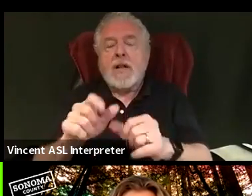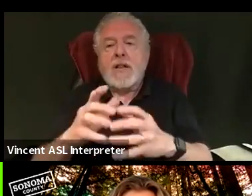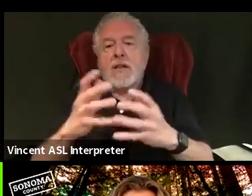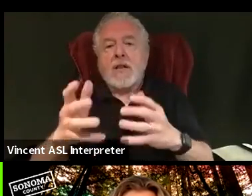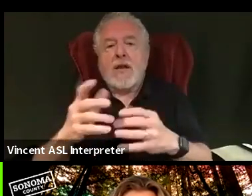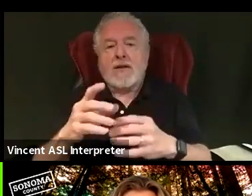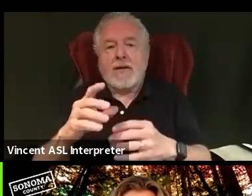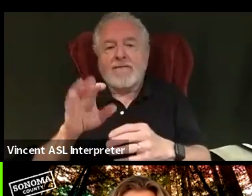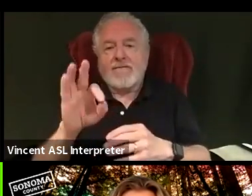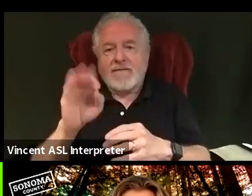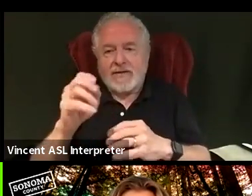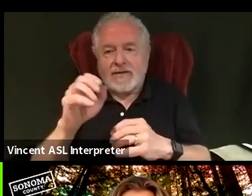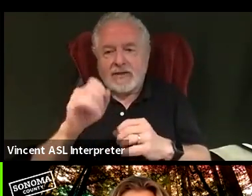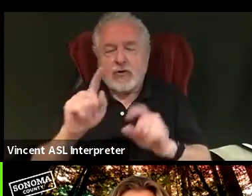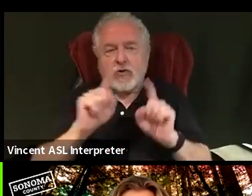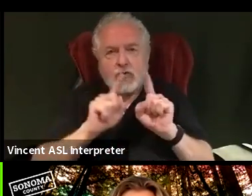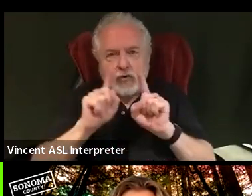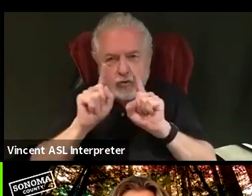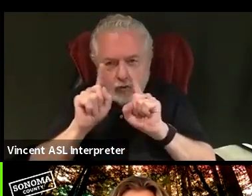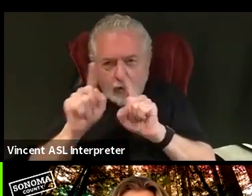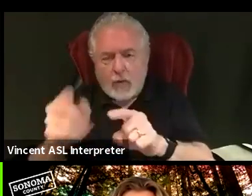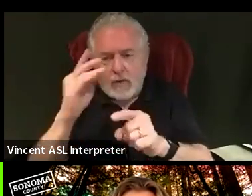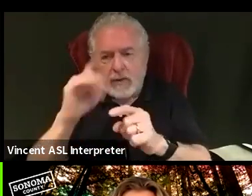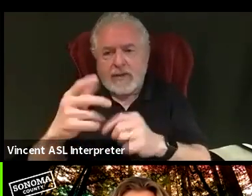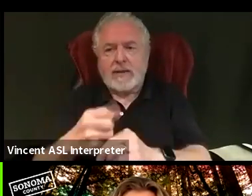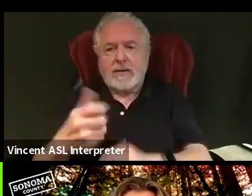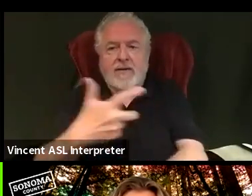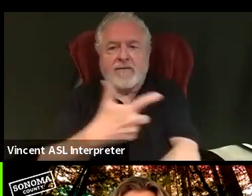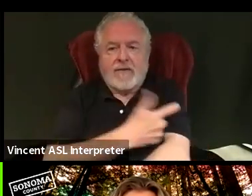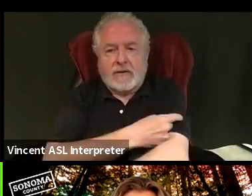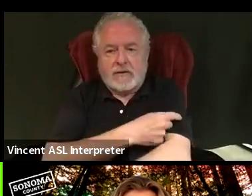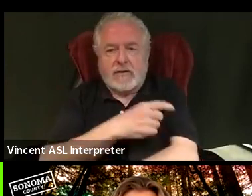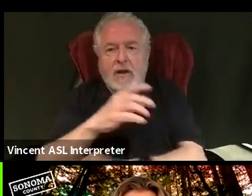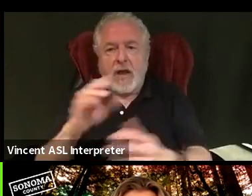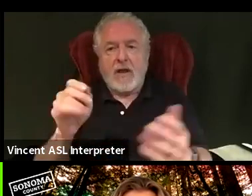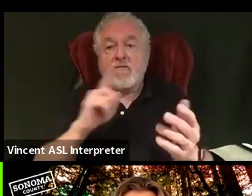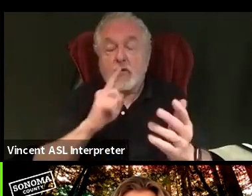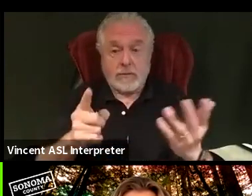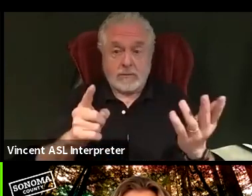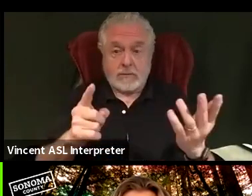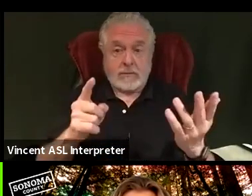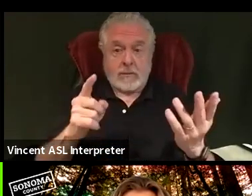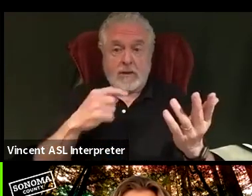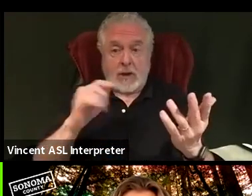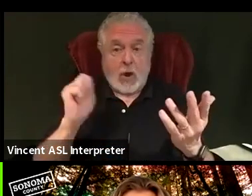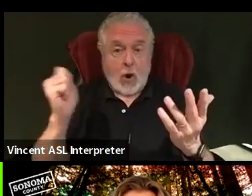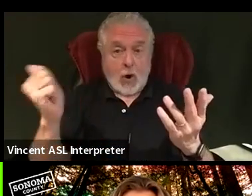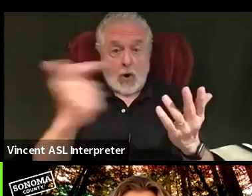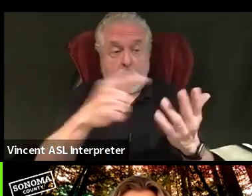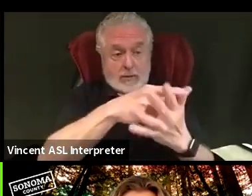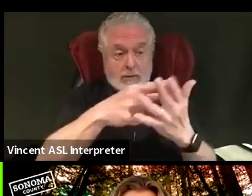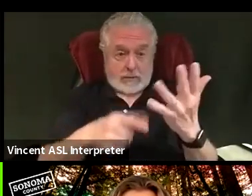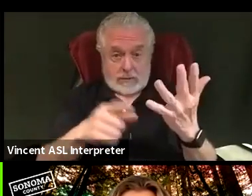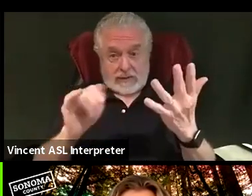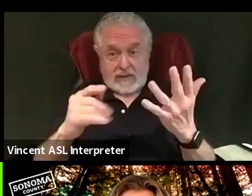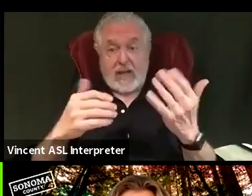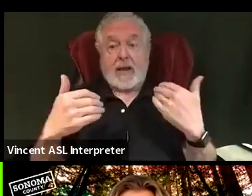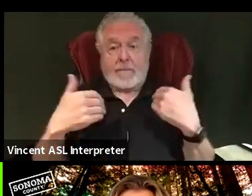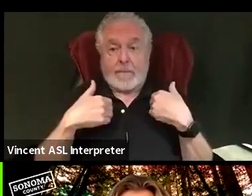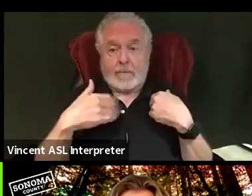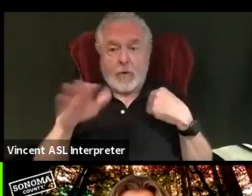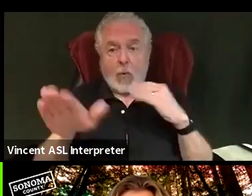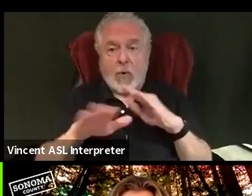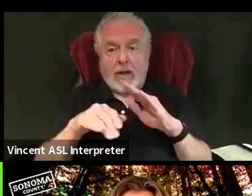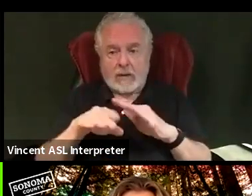of fixed sites where people can go and know that they can get vaccines. And virtually, by the way, I will say all of those sites have